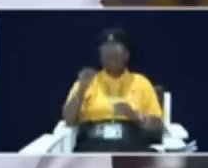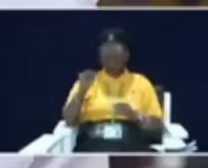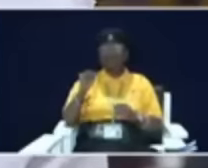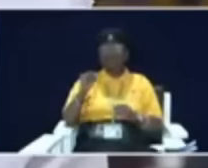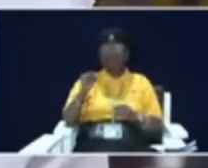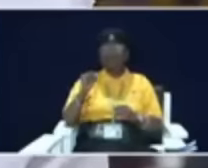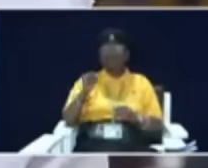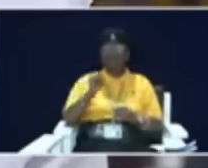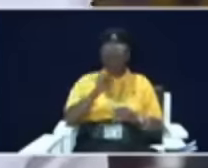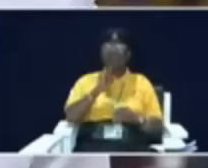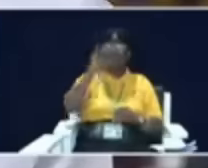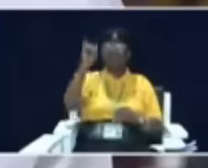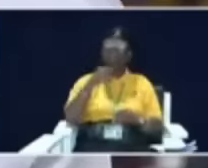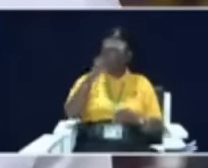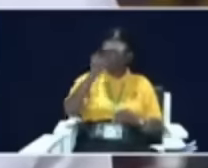is telling your neighbor,